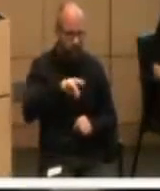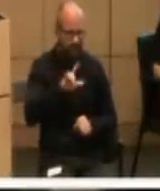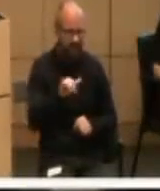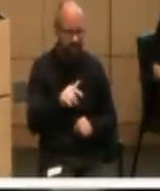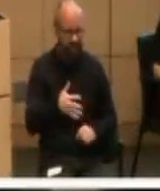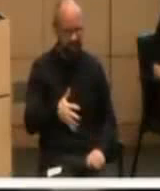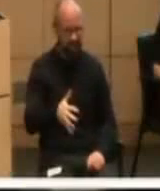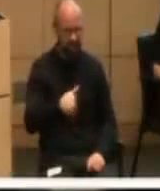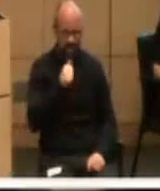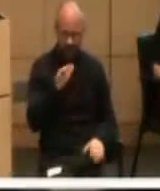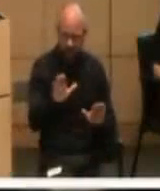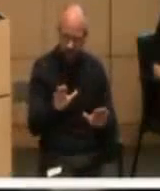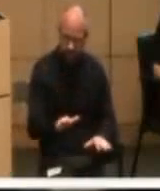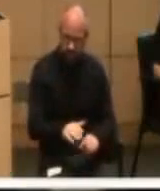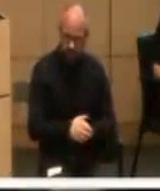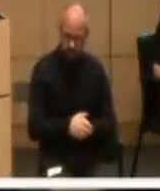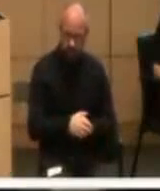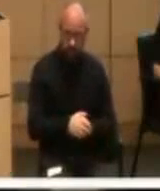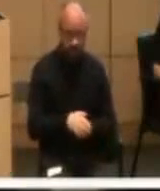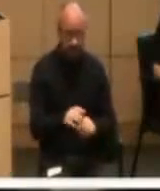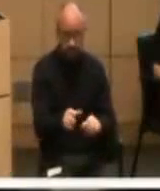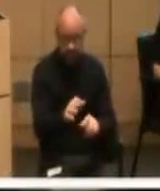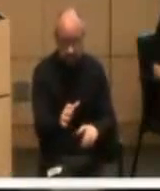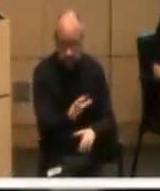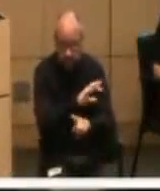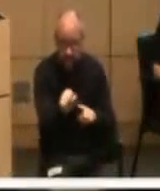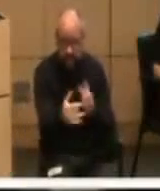is combining this amazing technology